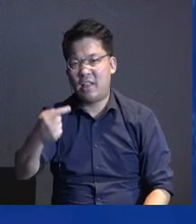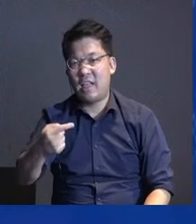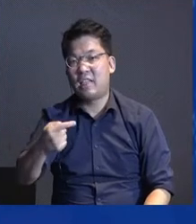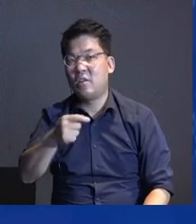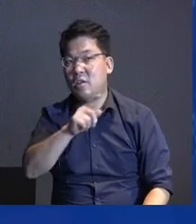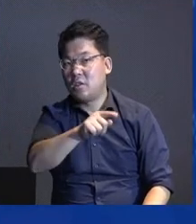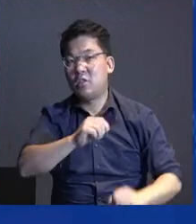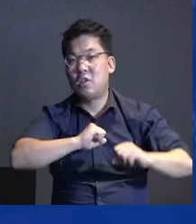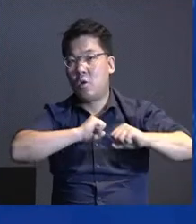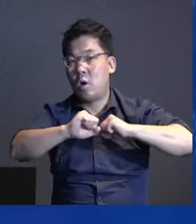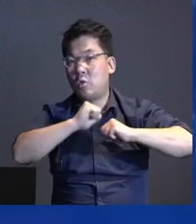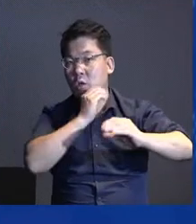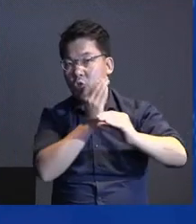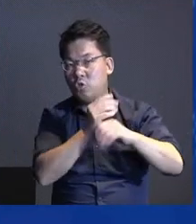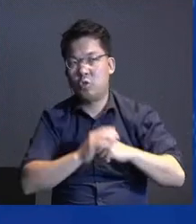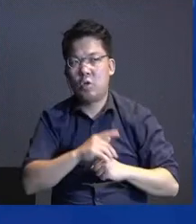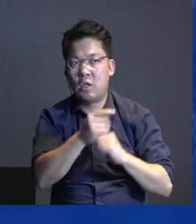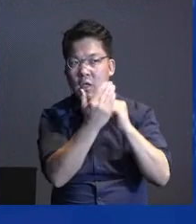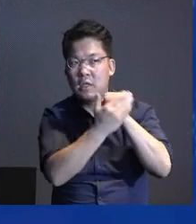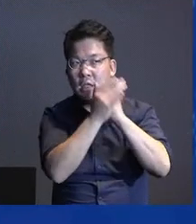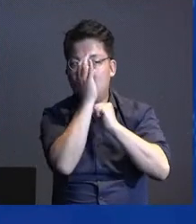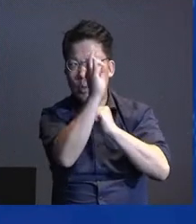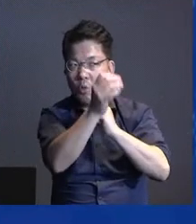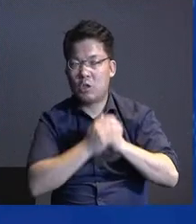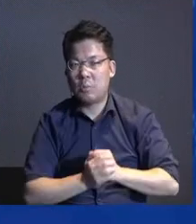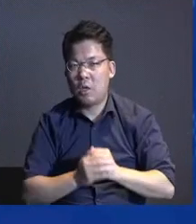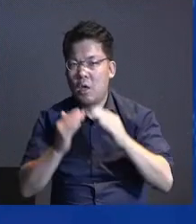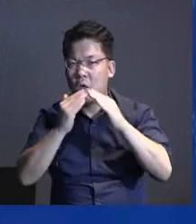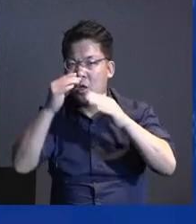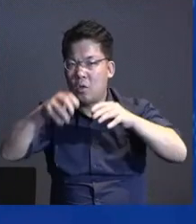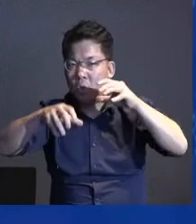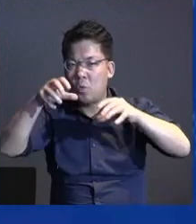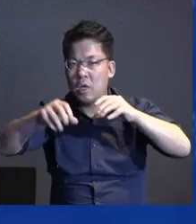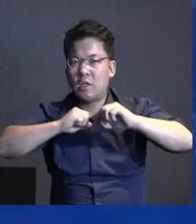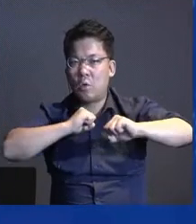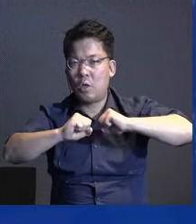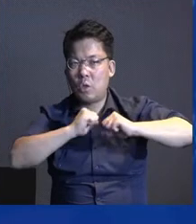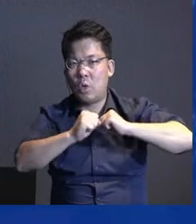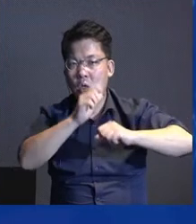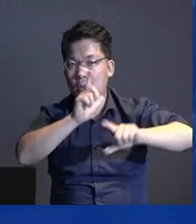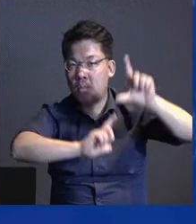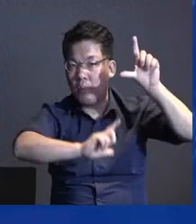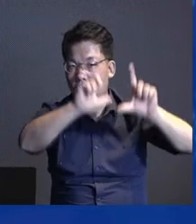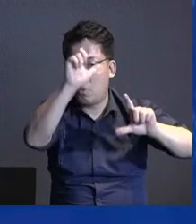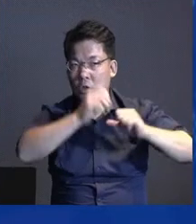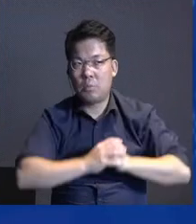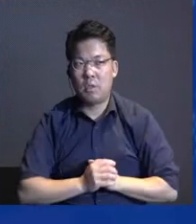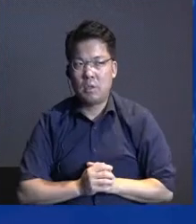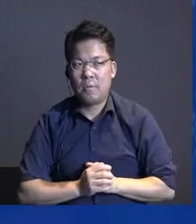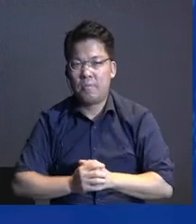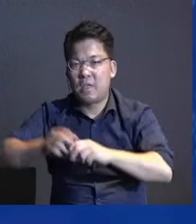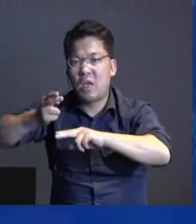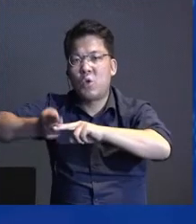neighborhood group, they have set up cooking sessions.